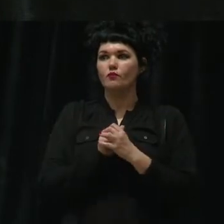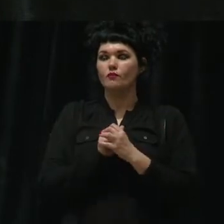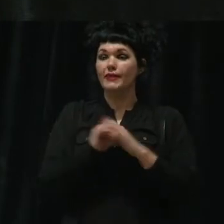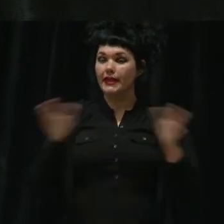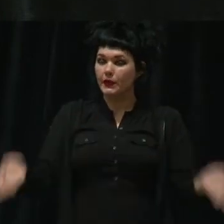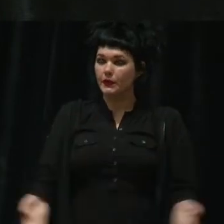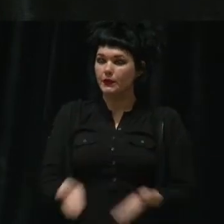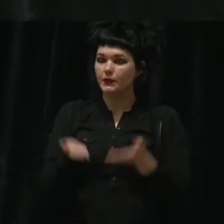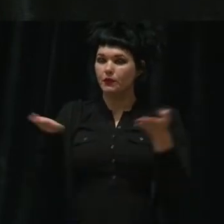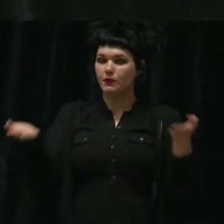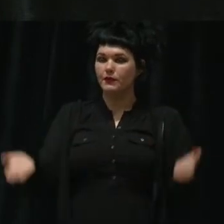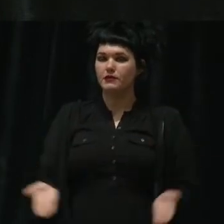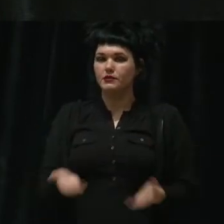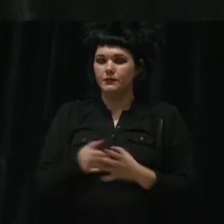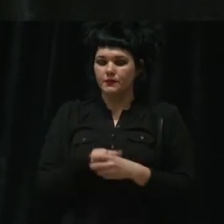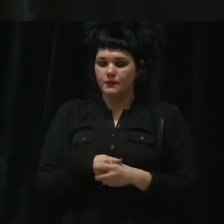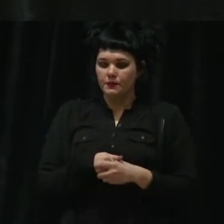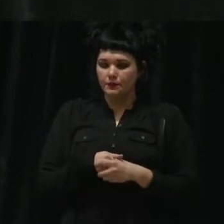encourage